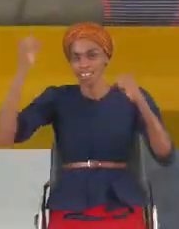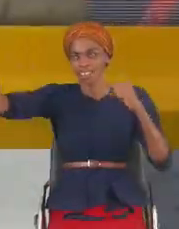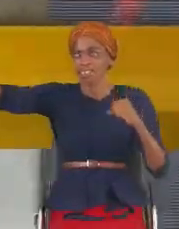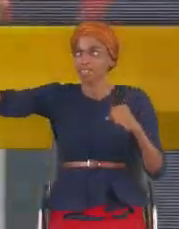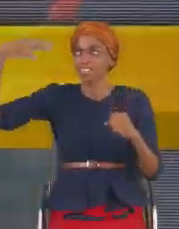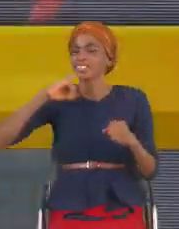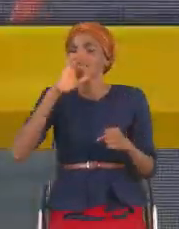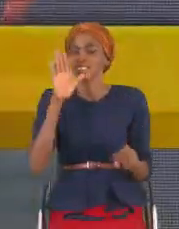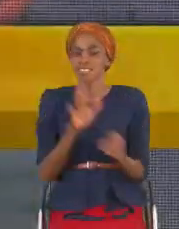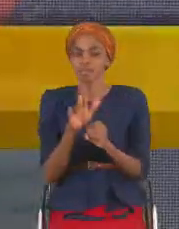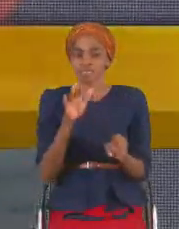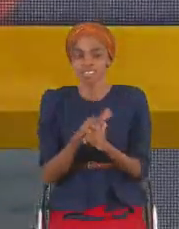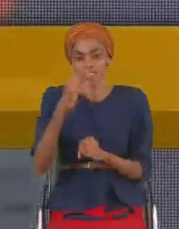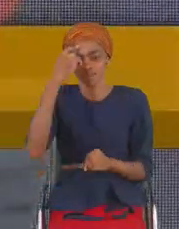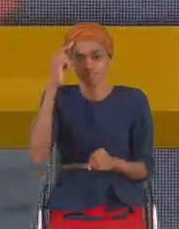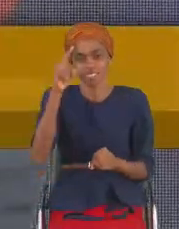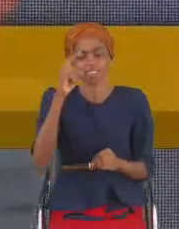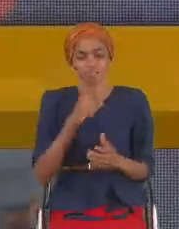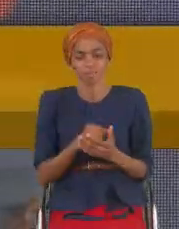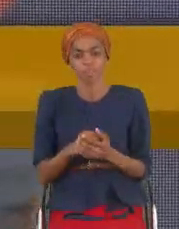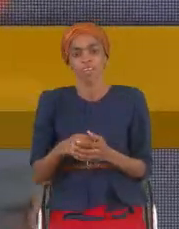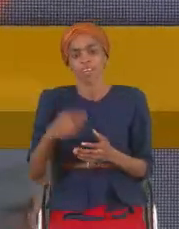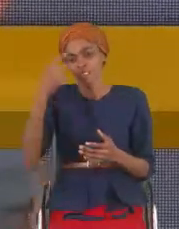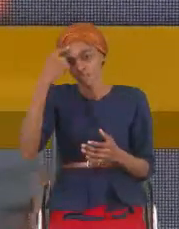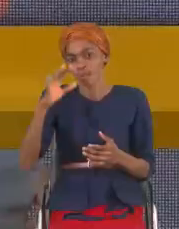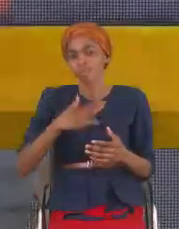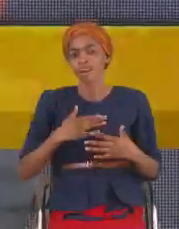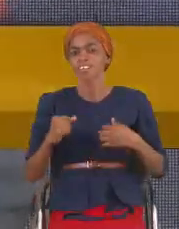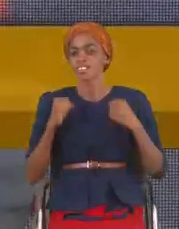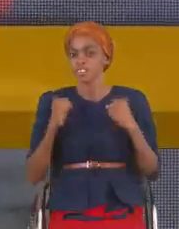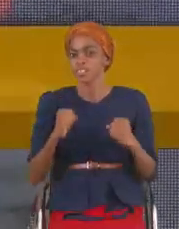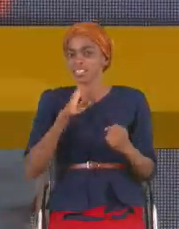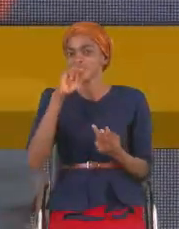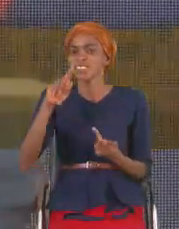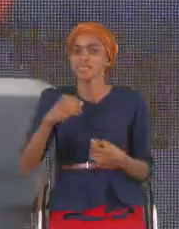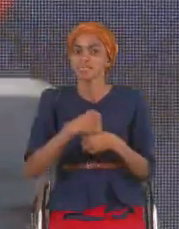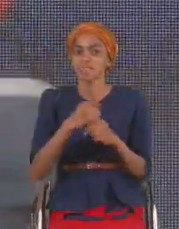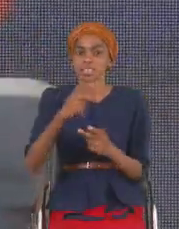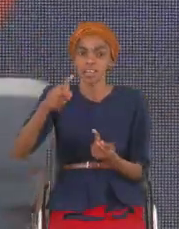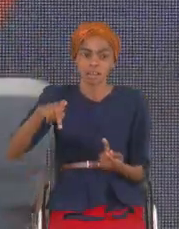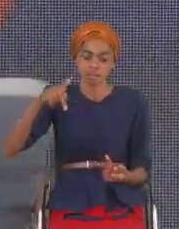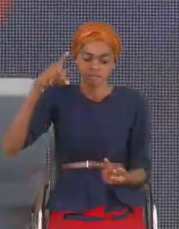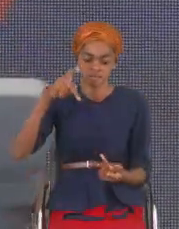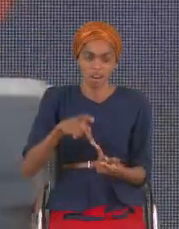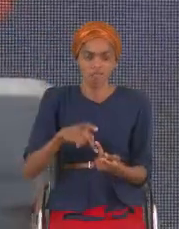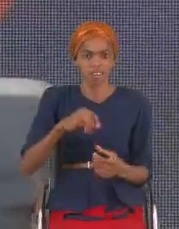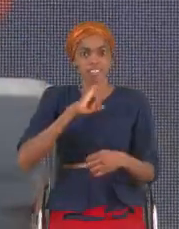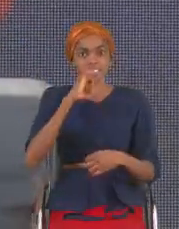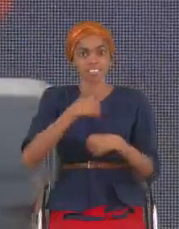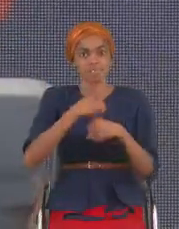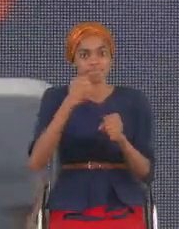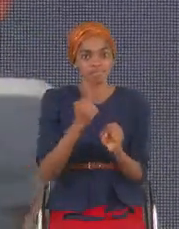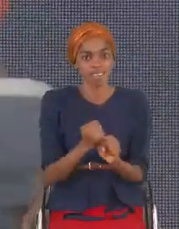is sufficient for thee, for my strength is made, look at that,